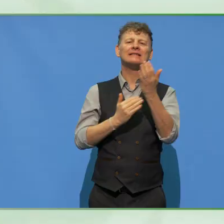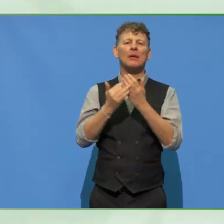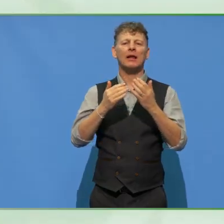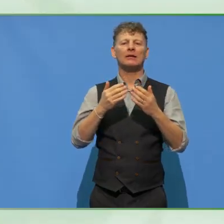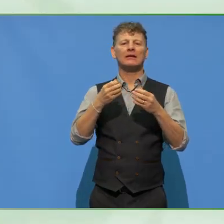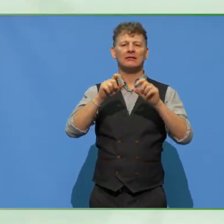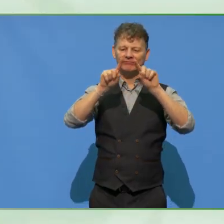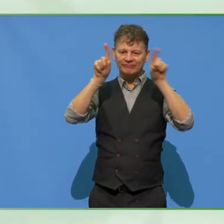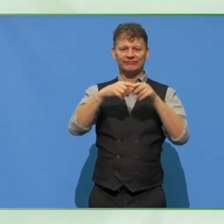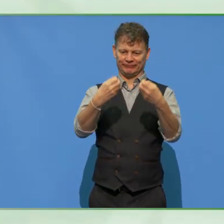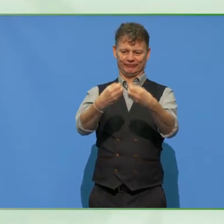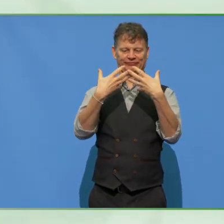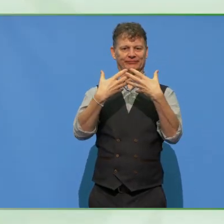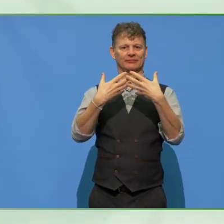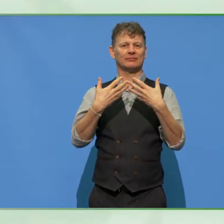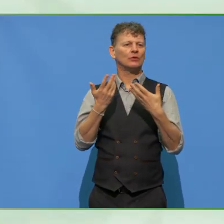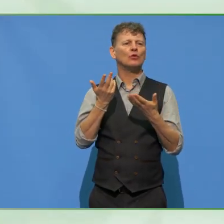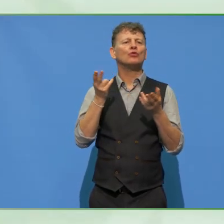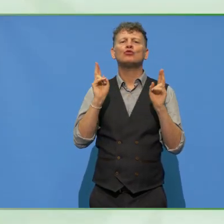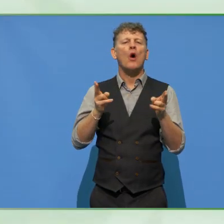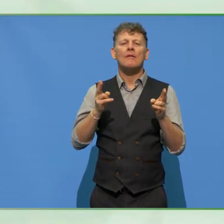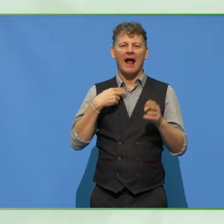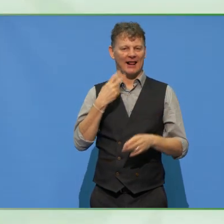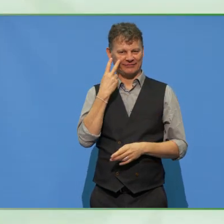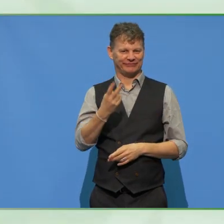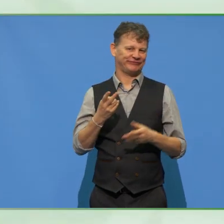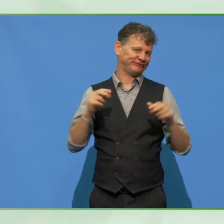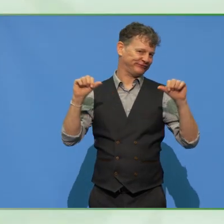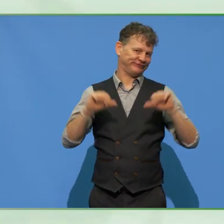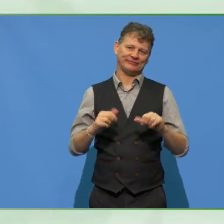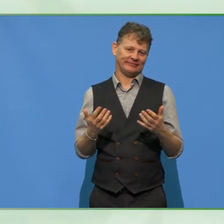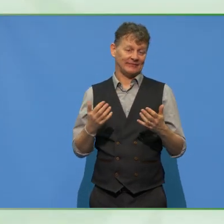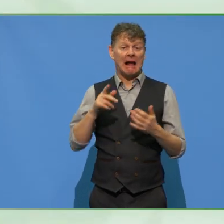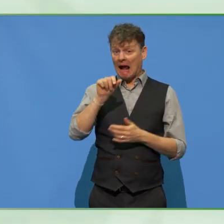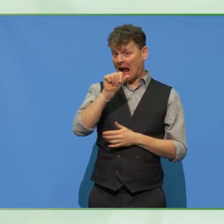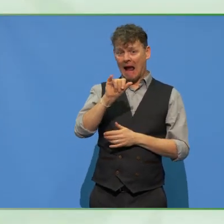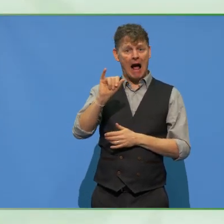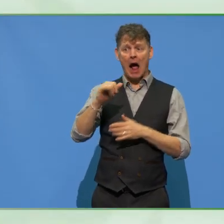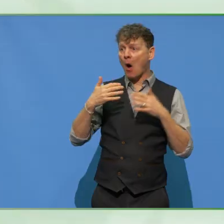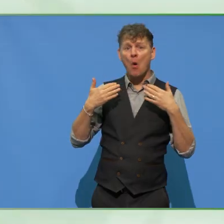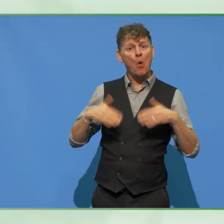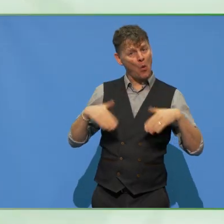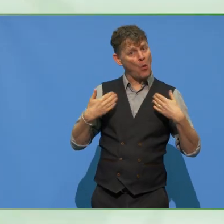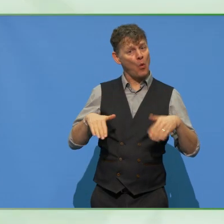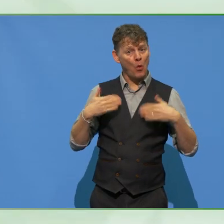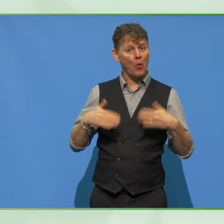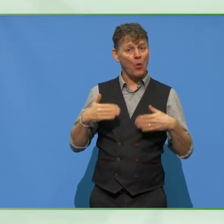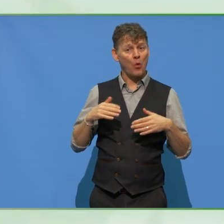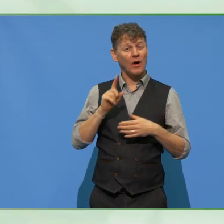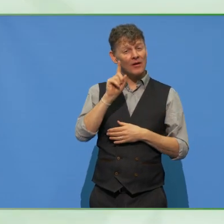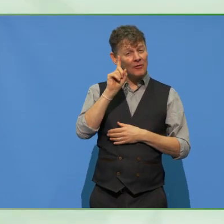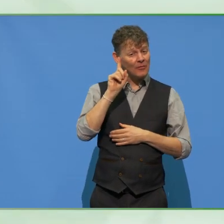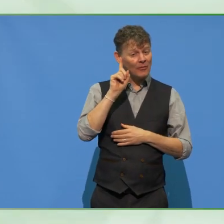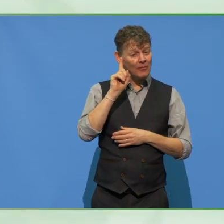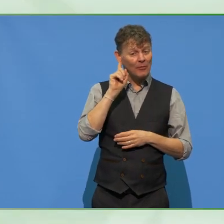As good as AI is, with all its great importance to persons with disabilities in terms